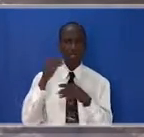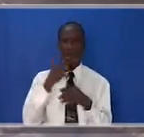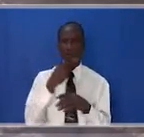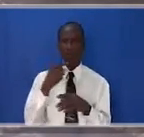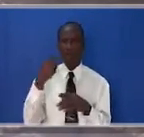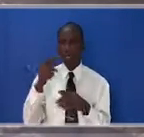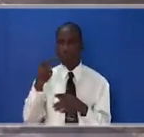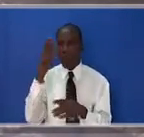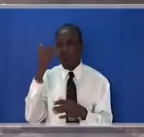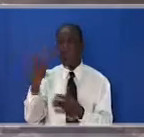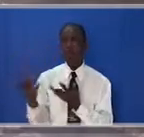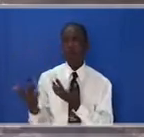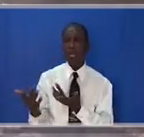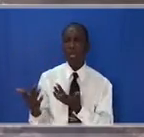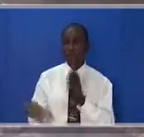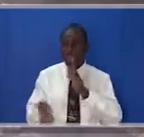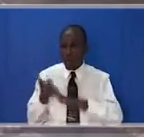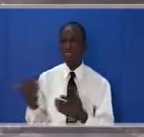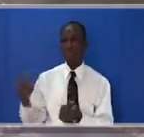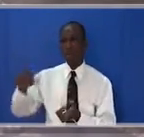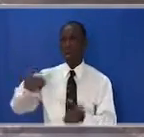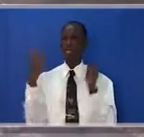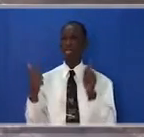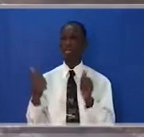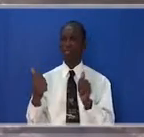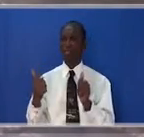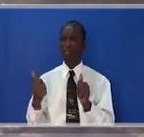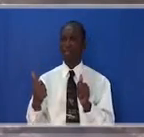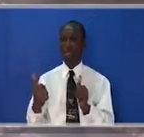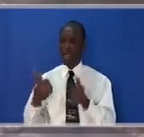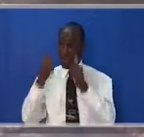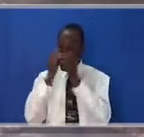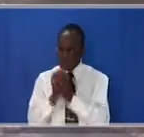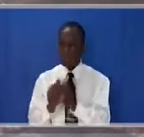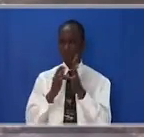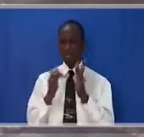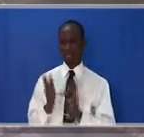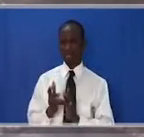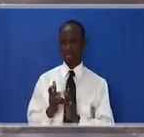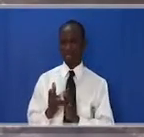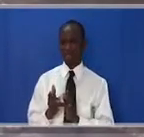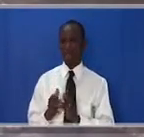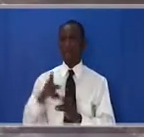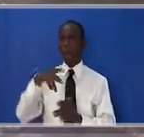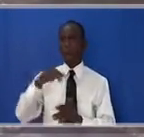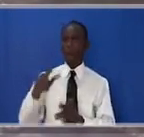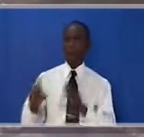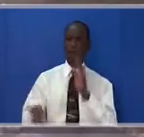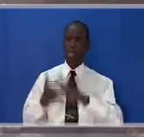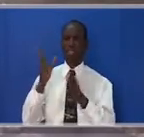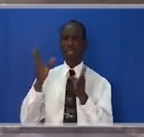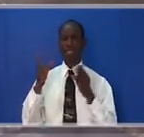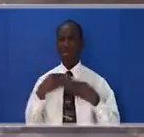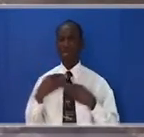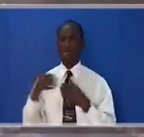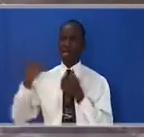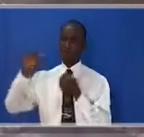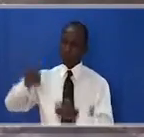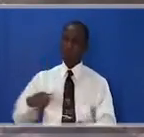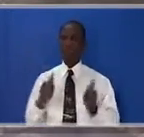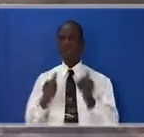nofo ma otie ye boys ena Paul be ye Kristo ni enti won kire kire mu no apostles doctrine no